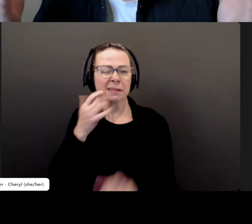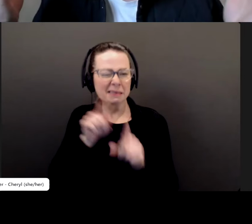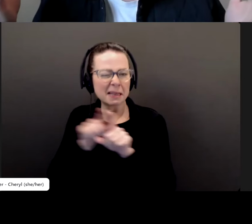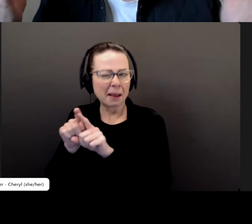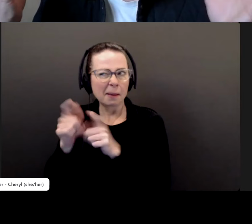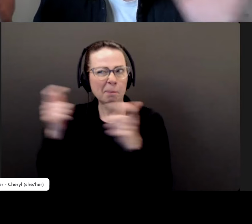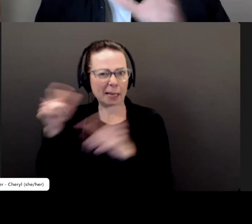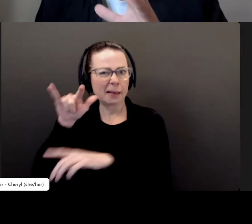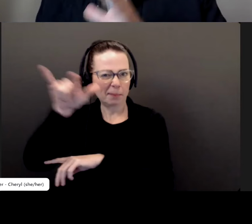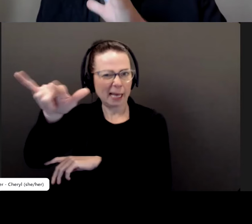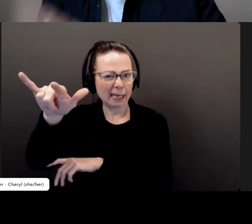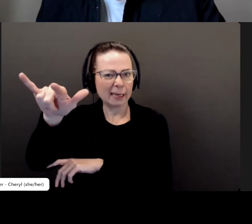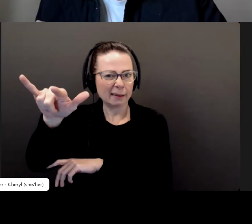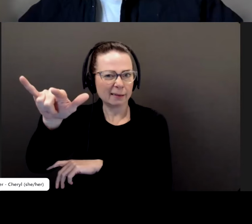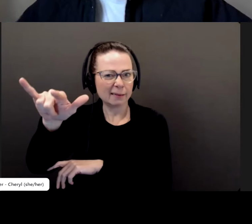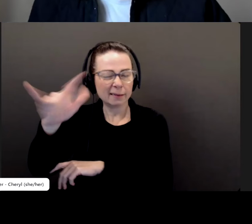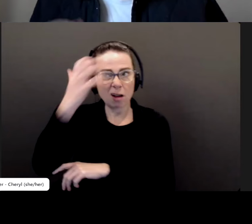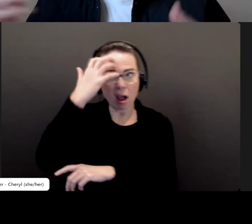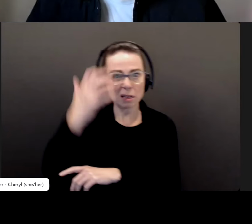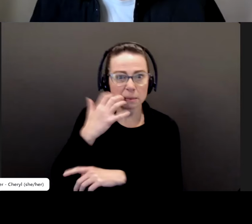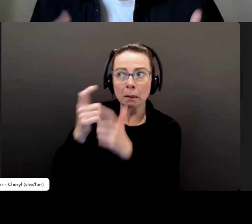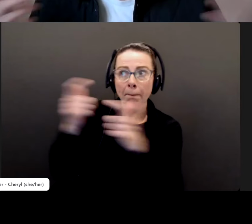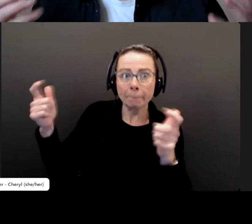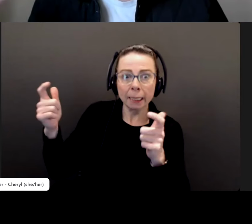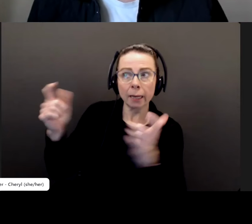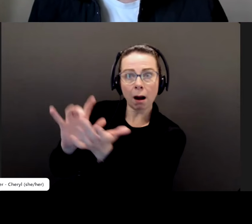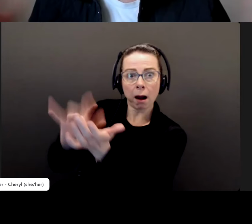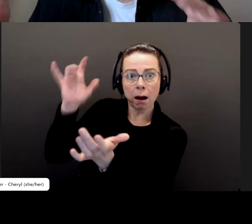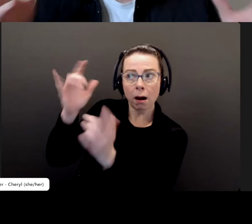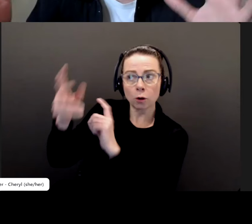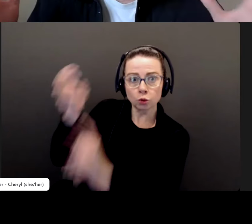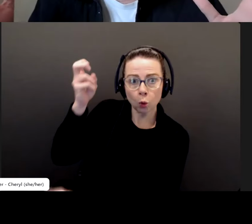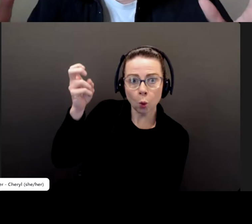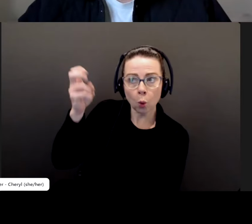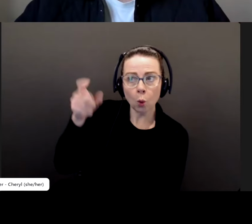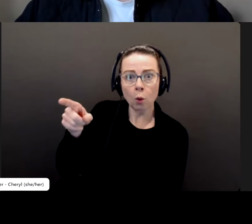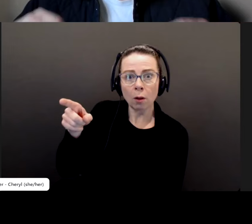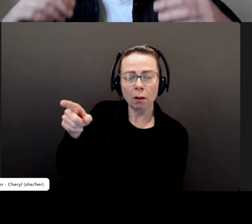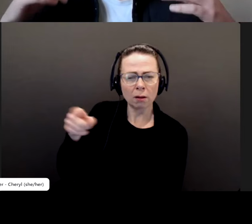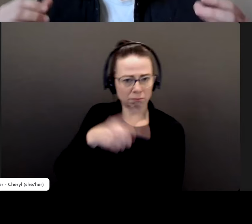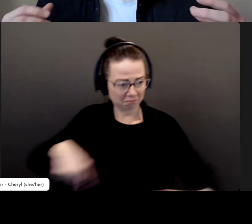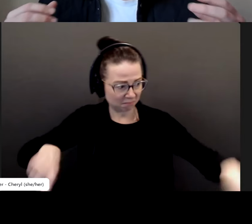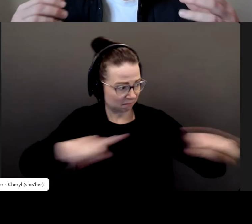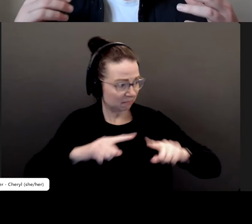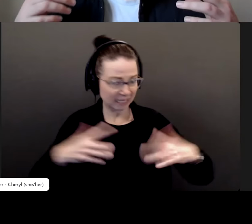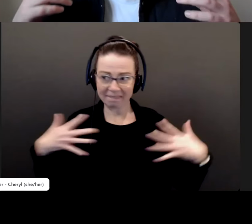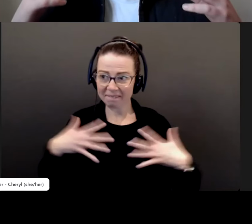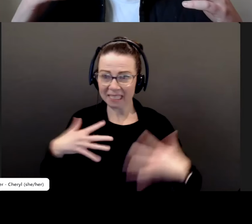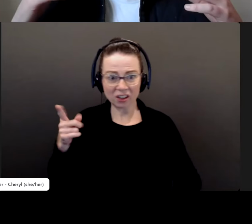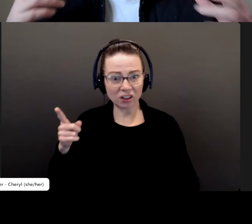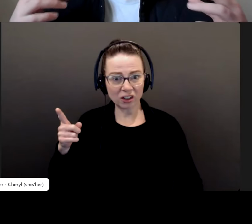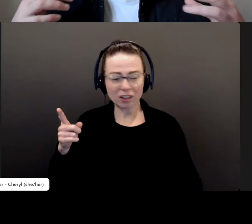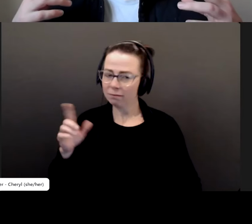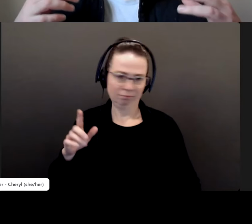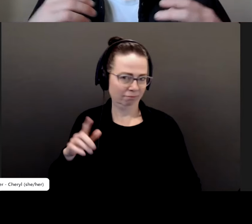plane crash a year is what shouldn't make you afraid to fly. If anything, you should be more afraid of driving, but most people aren't. And it's the same thing where